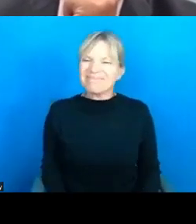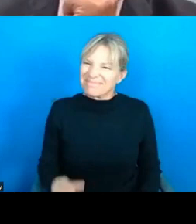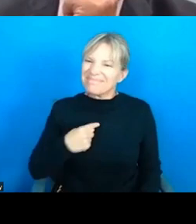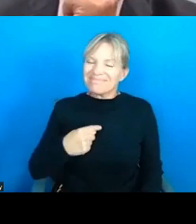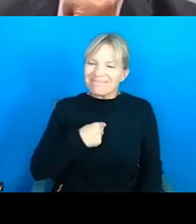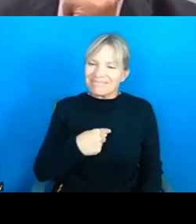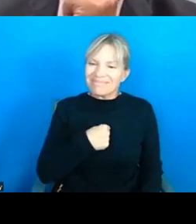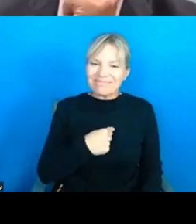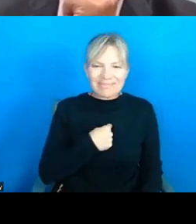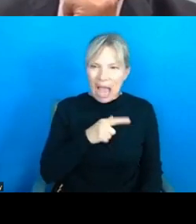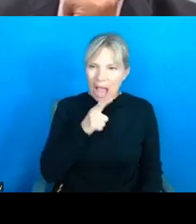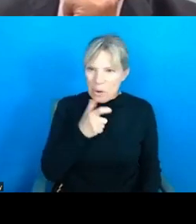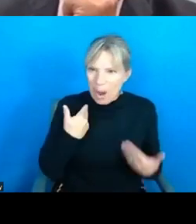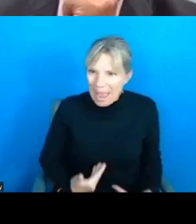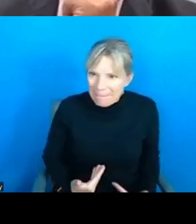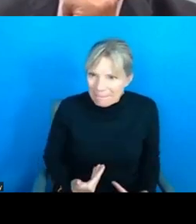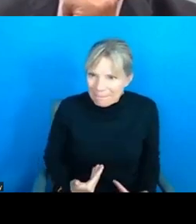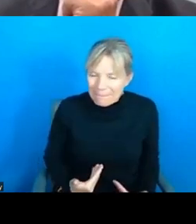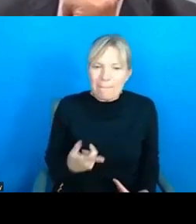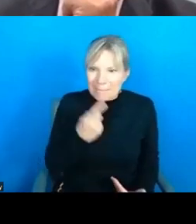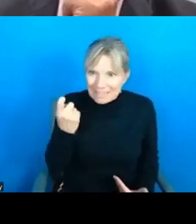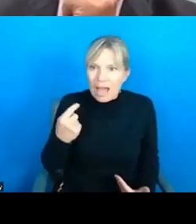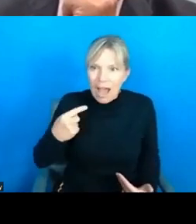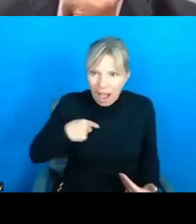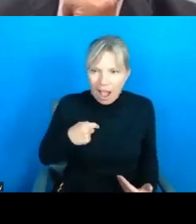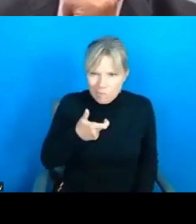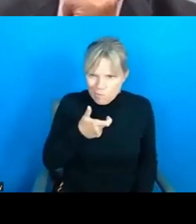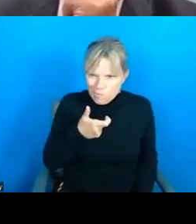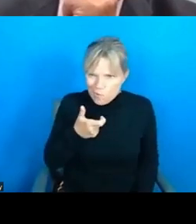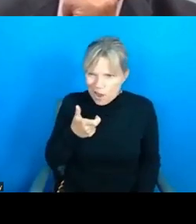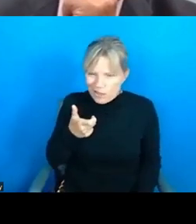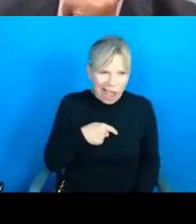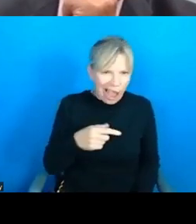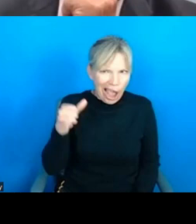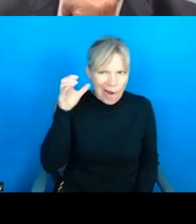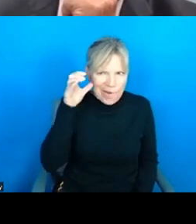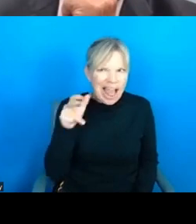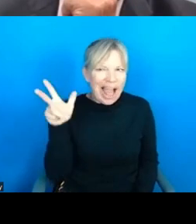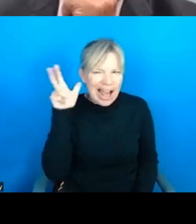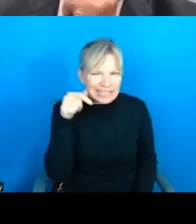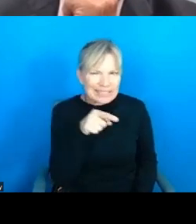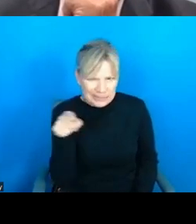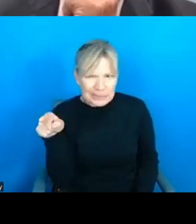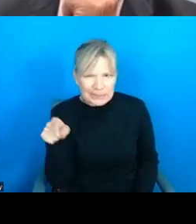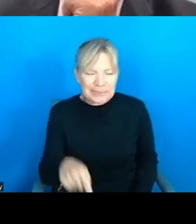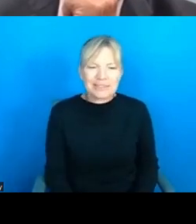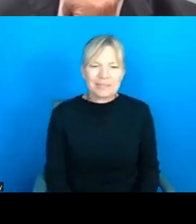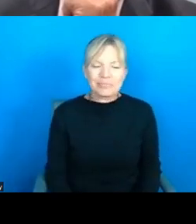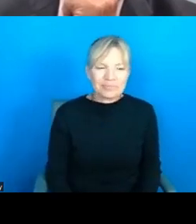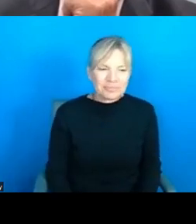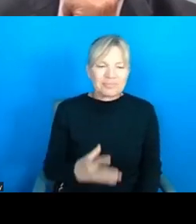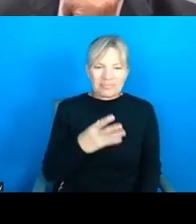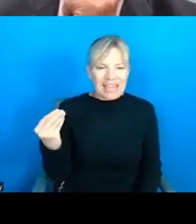am who I am because I watched and heard and listened to a lot of you all.